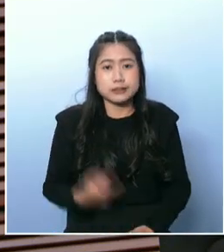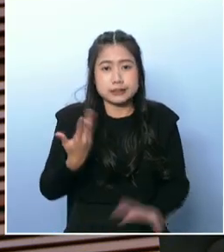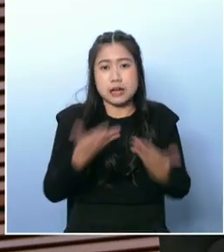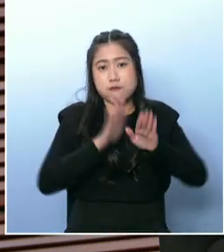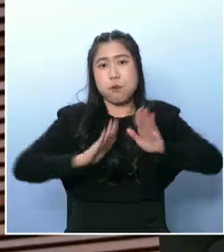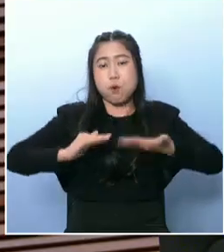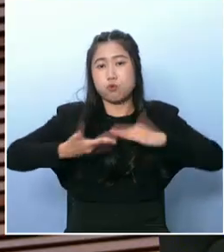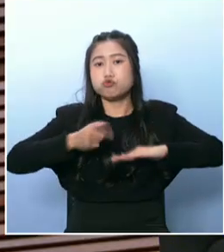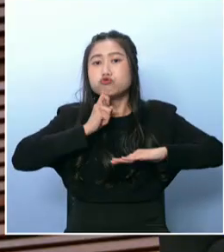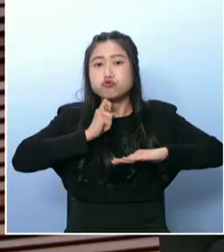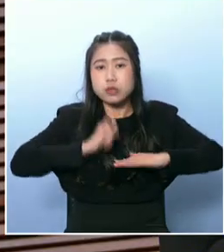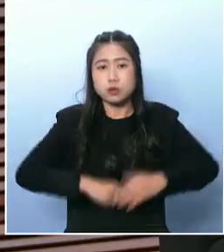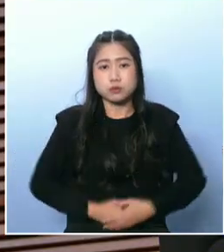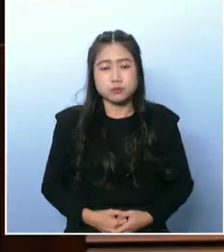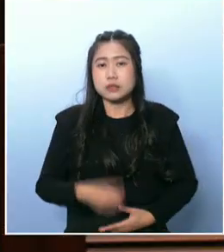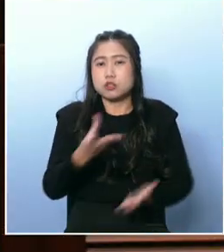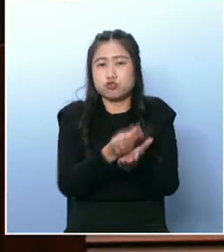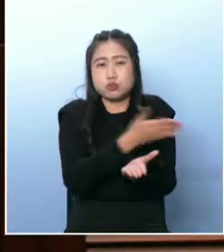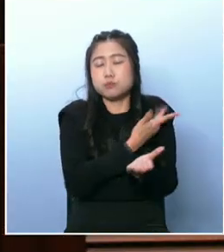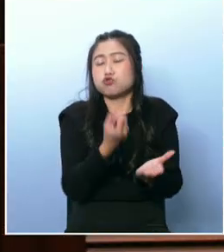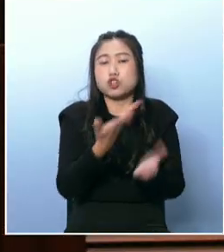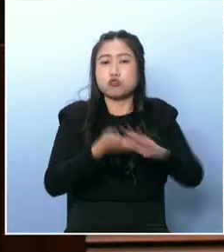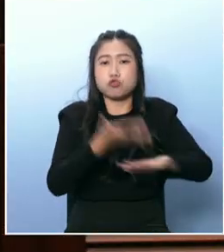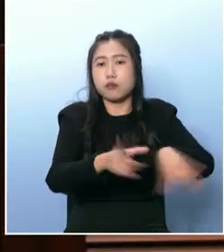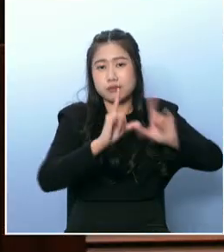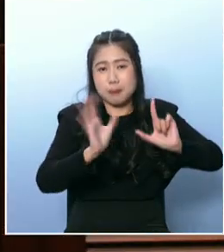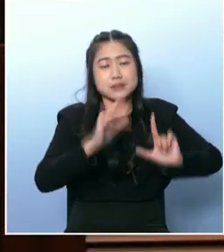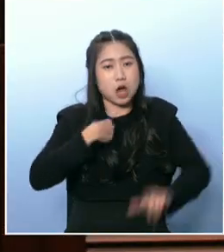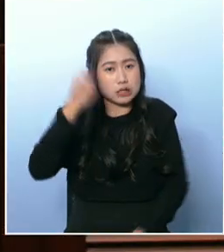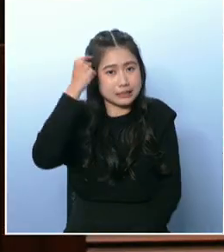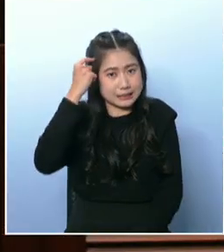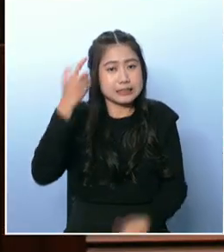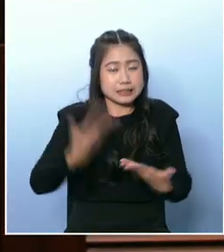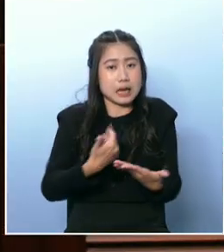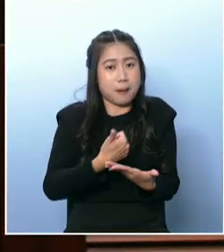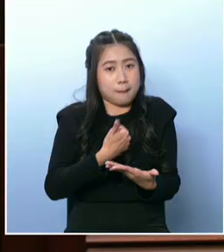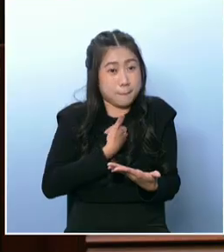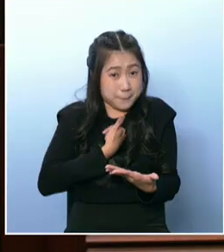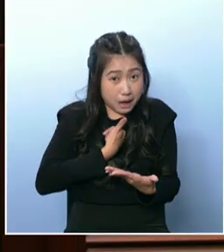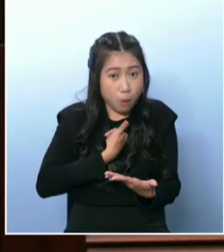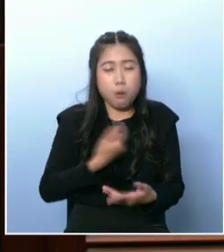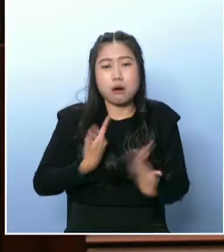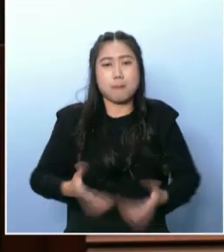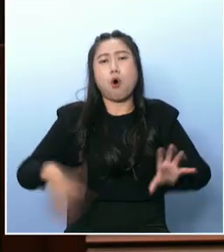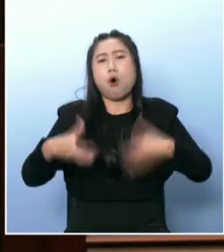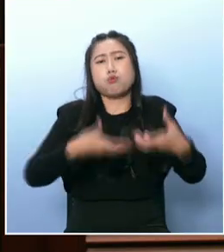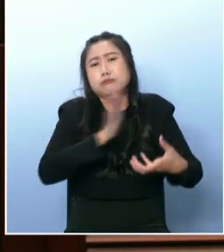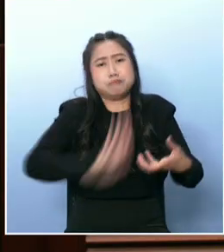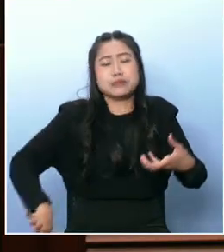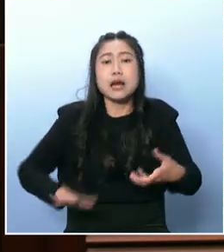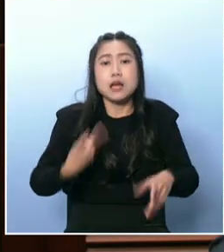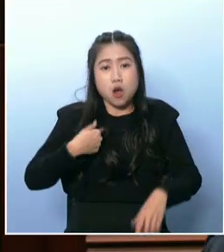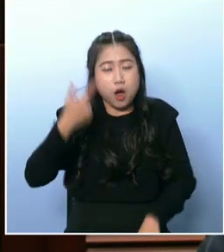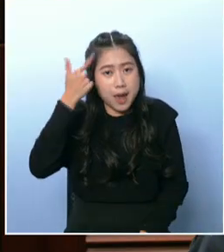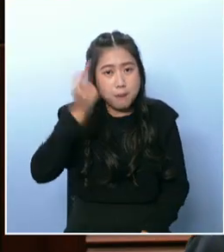for the PWDs during the waiting time for hostels. Well, you don't have to repeat yourself. Well, if you have sufficient provision